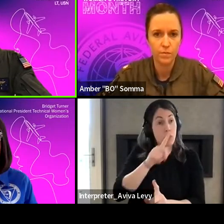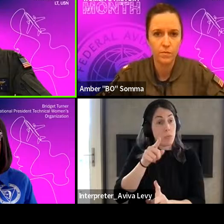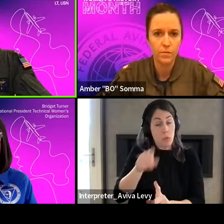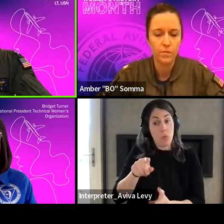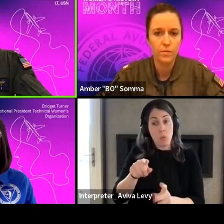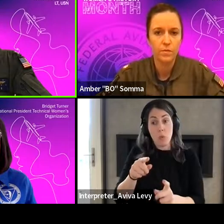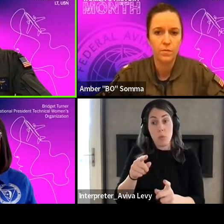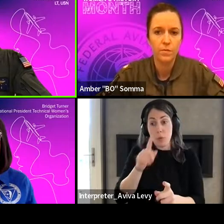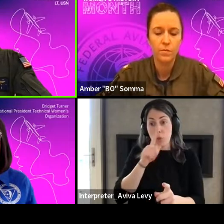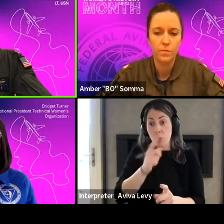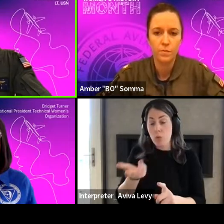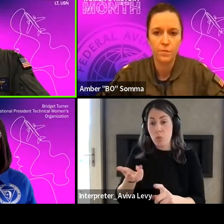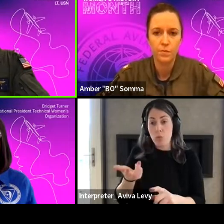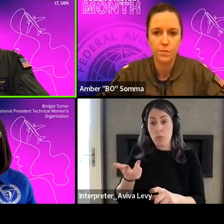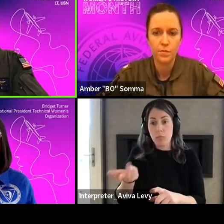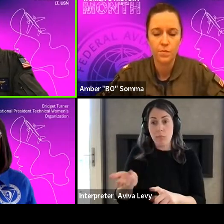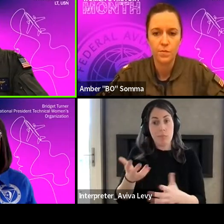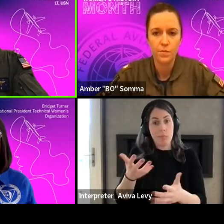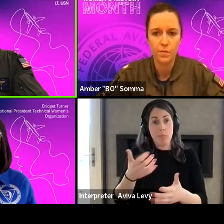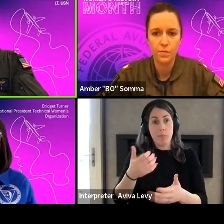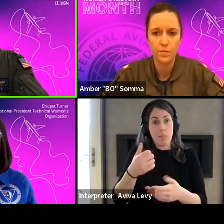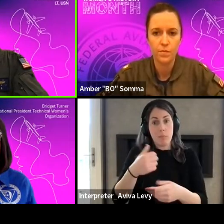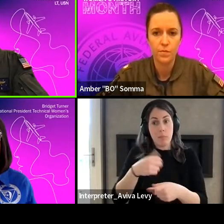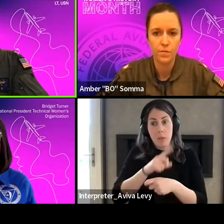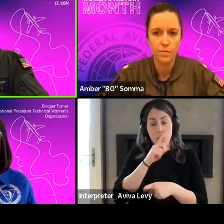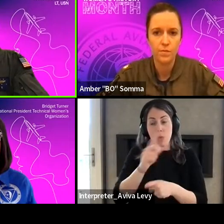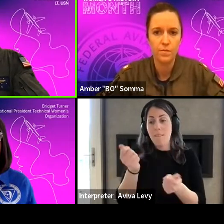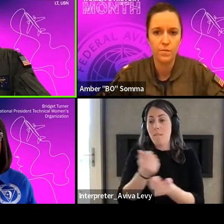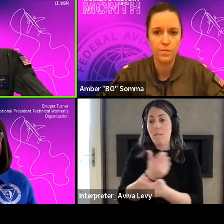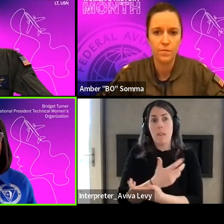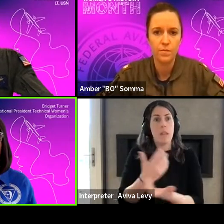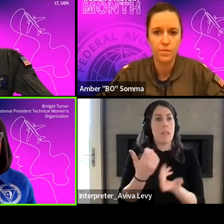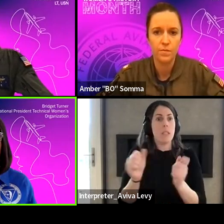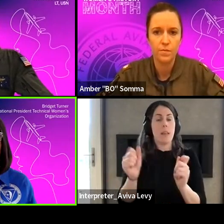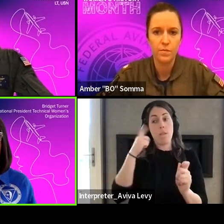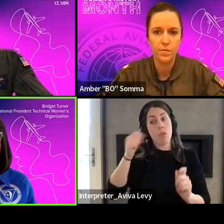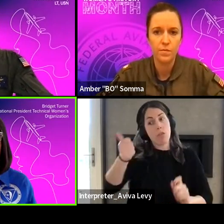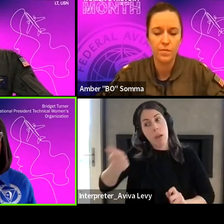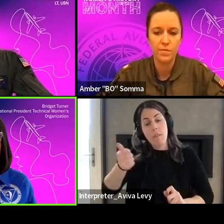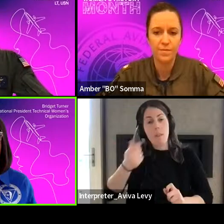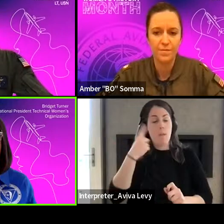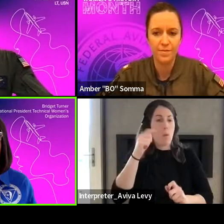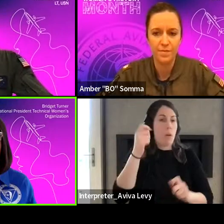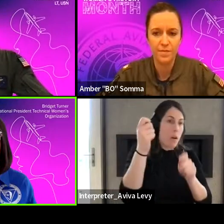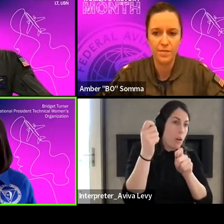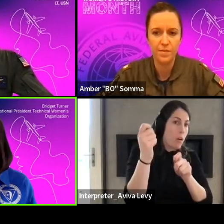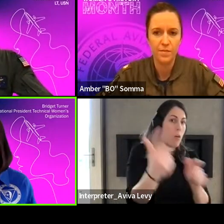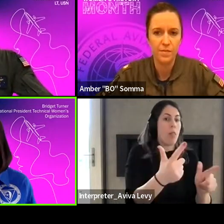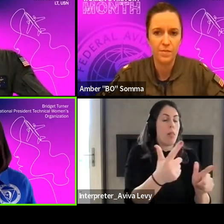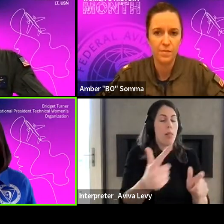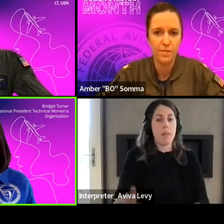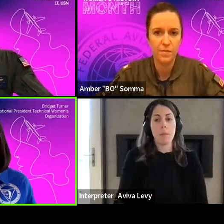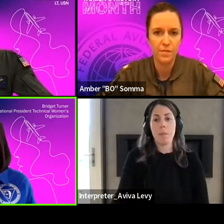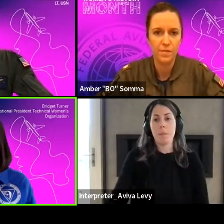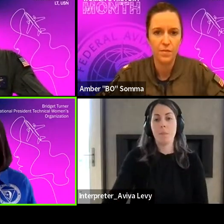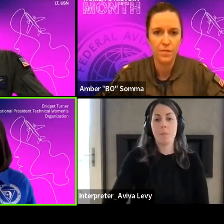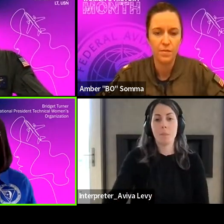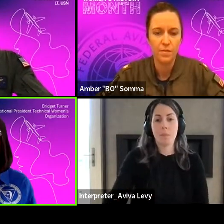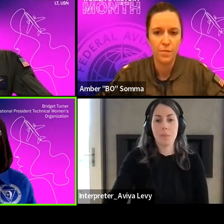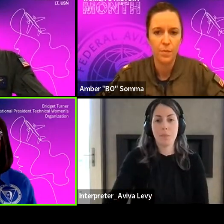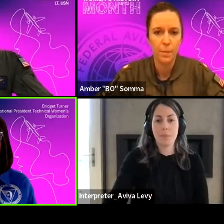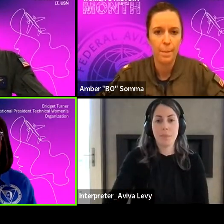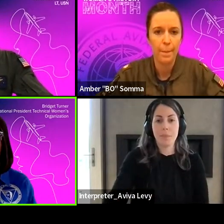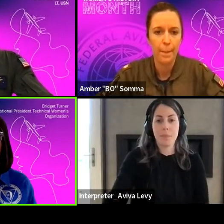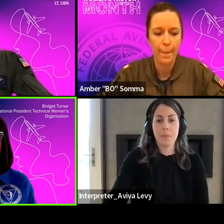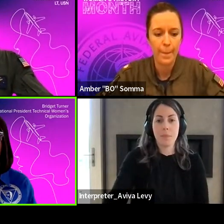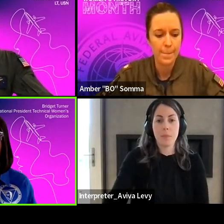of competency for yourself and those that you're flying with. Thank you for sharing that. That actually answered one of